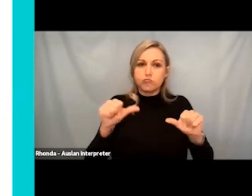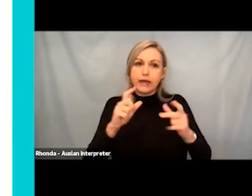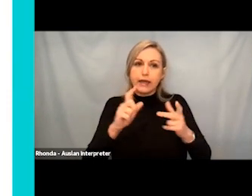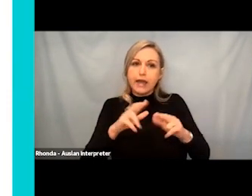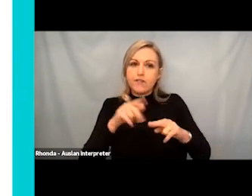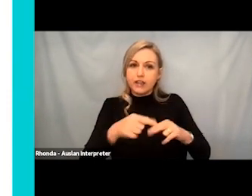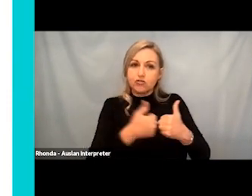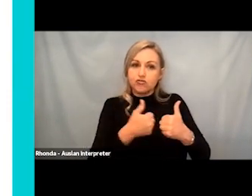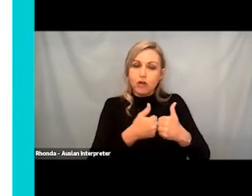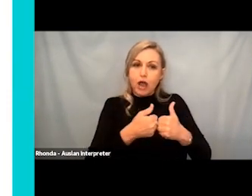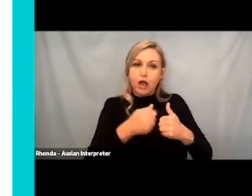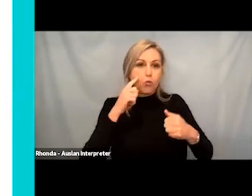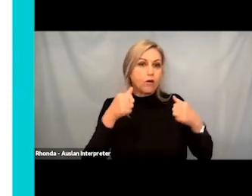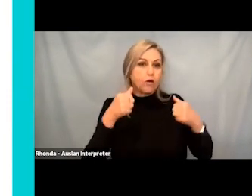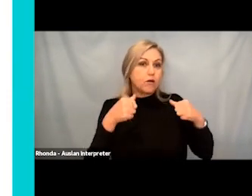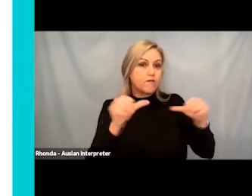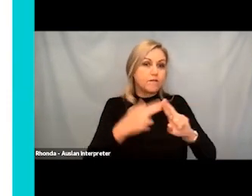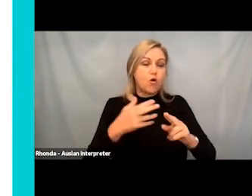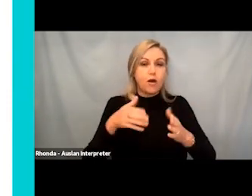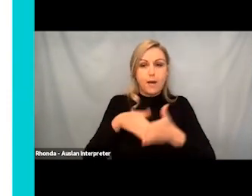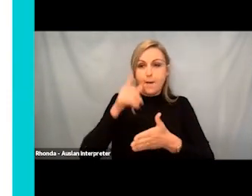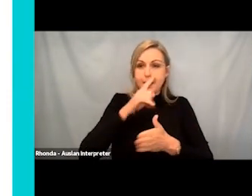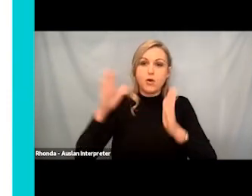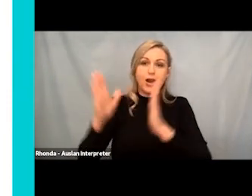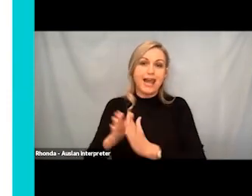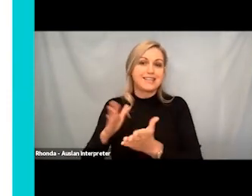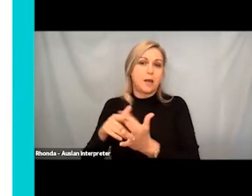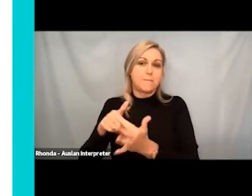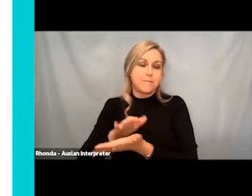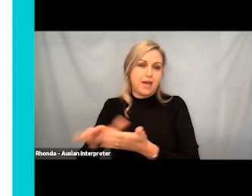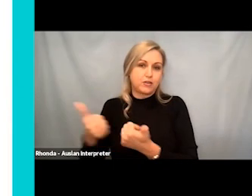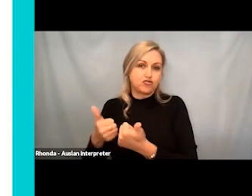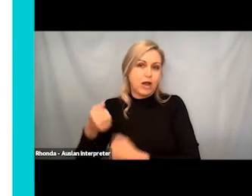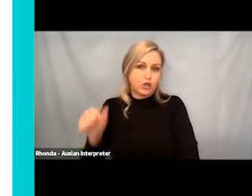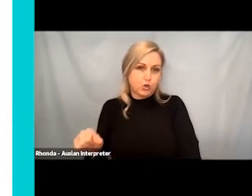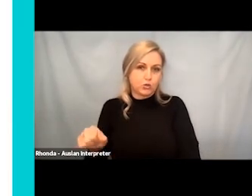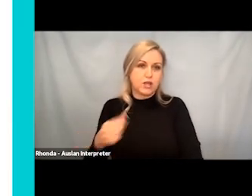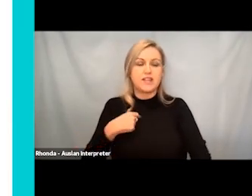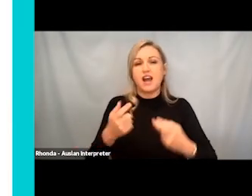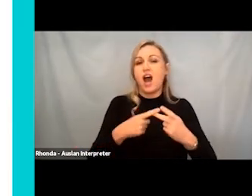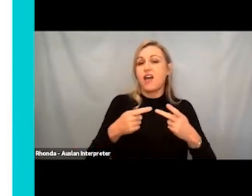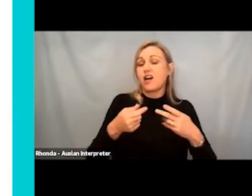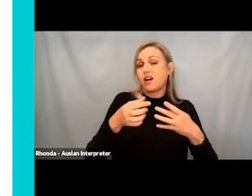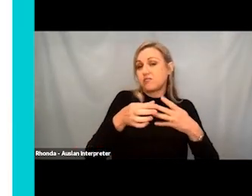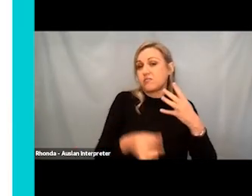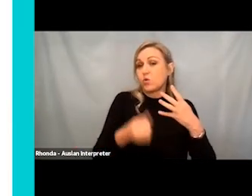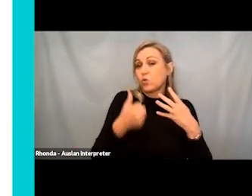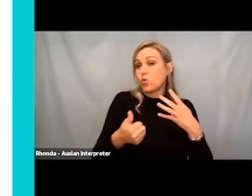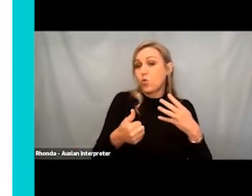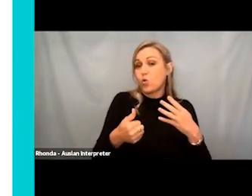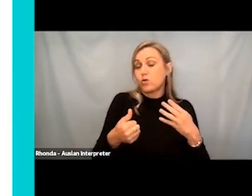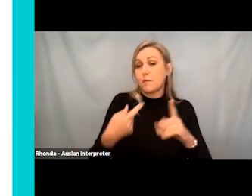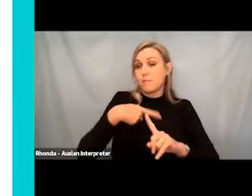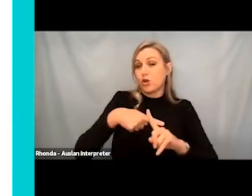lisdexamfetamine in reducing methamphetamine use, and then a range of other secondary outcomes that you can see here. We're looking mental health and well-being,